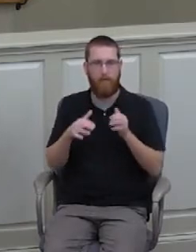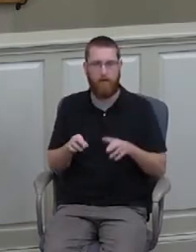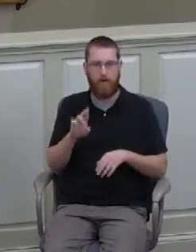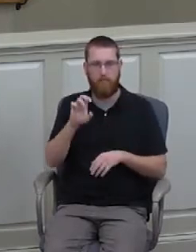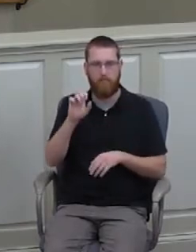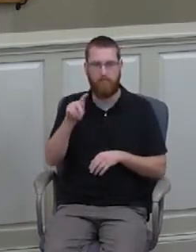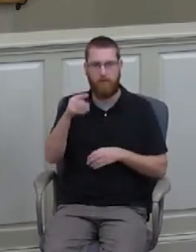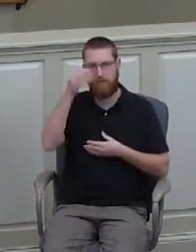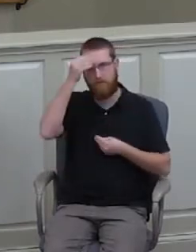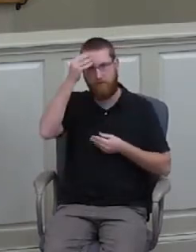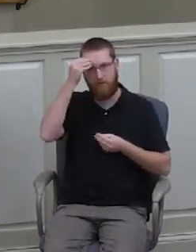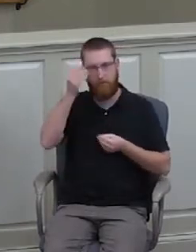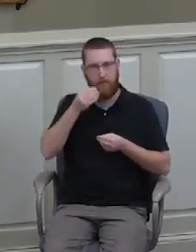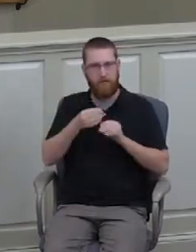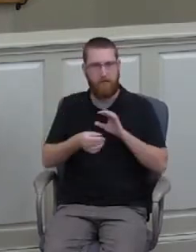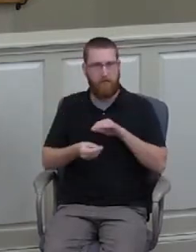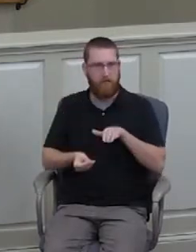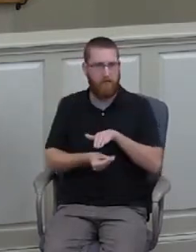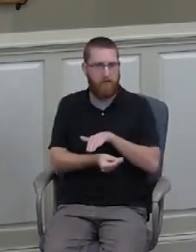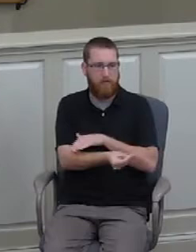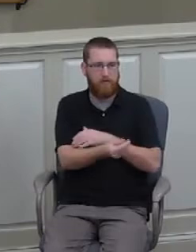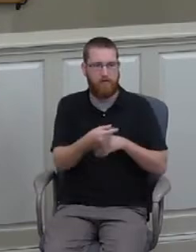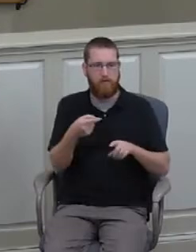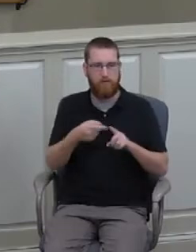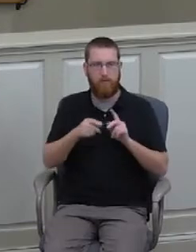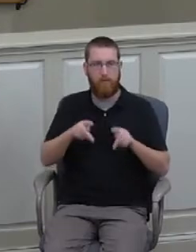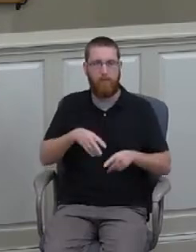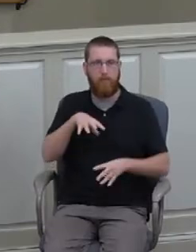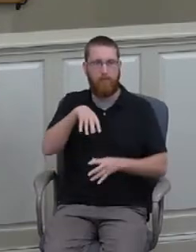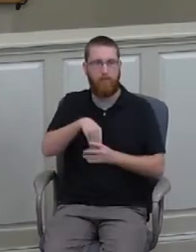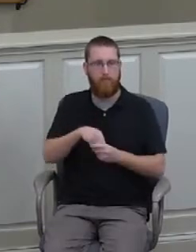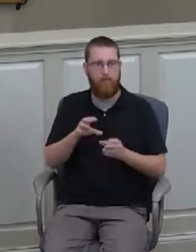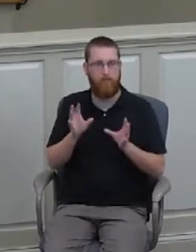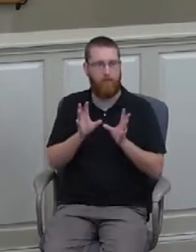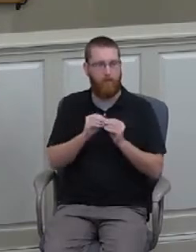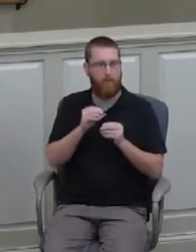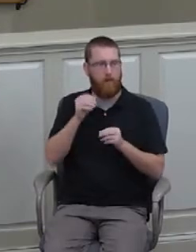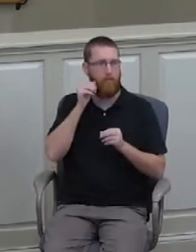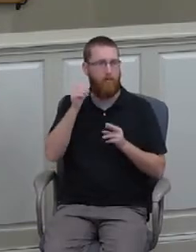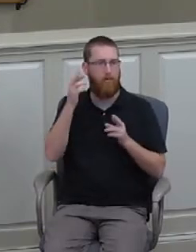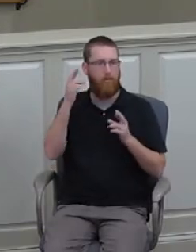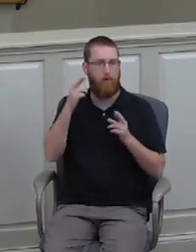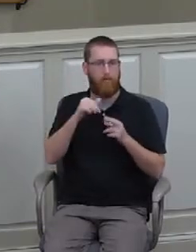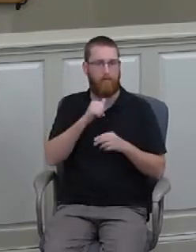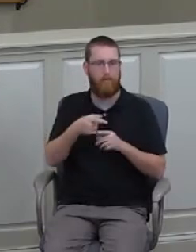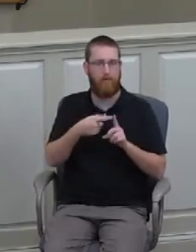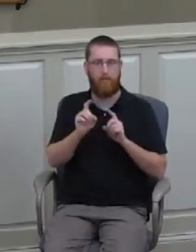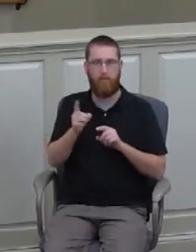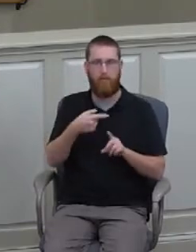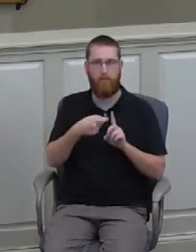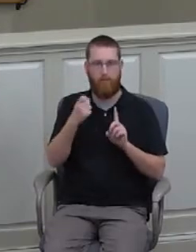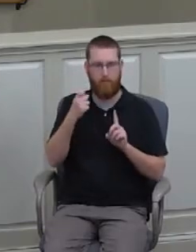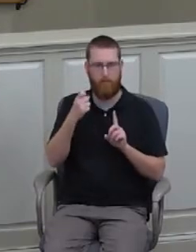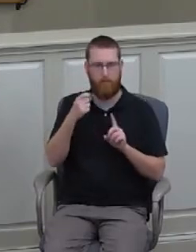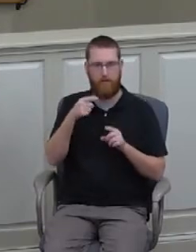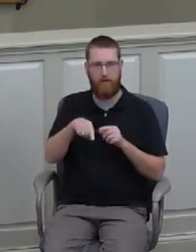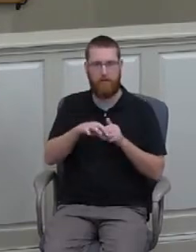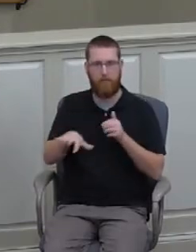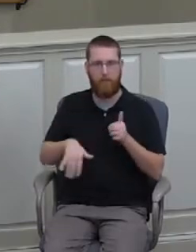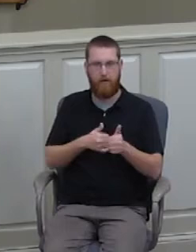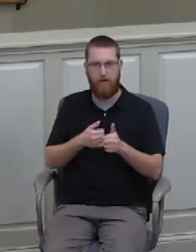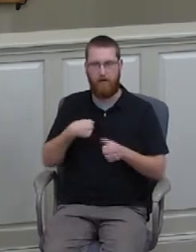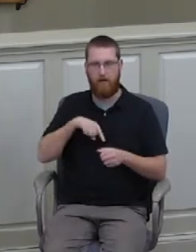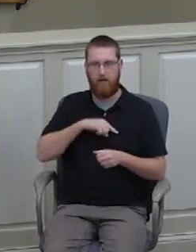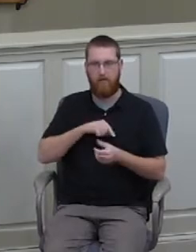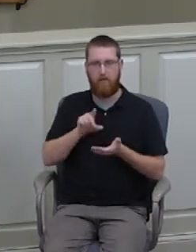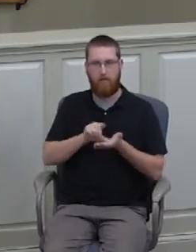against the law done by participants in the meeting. So I hope that's not where it's coming from and that this can be put behind us. because the newspaper